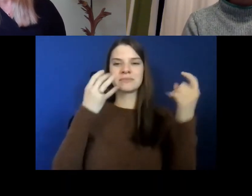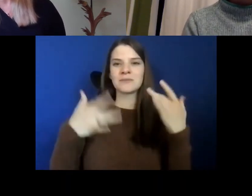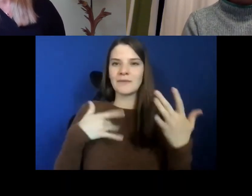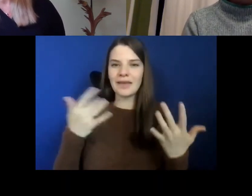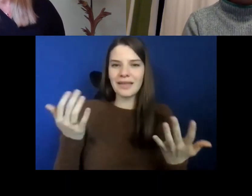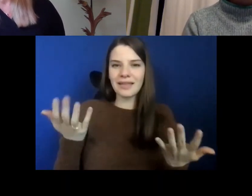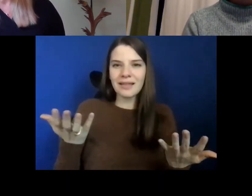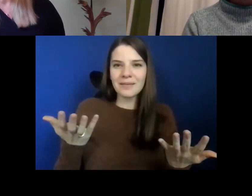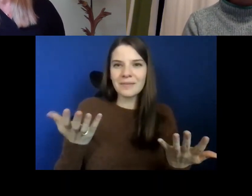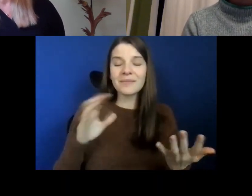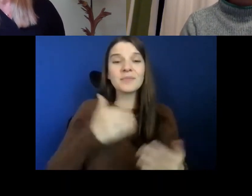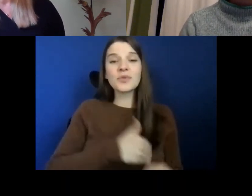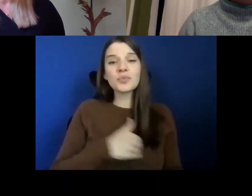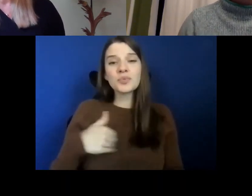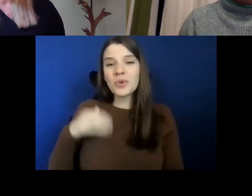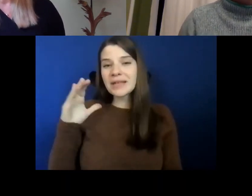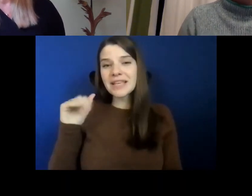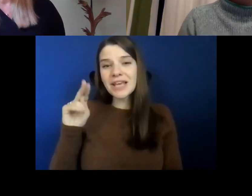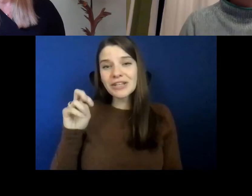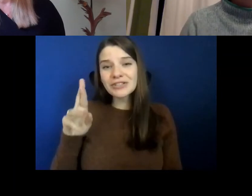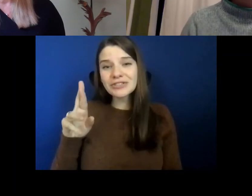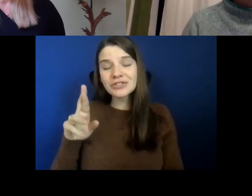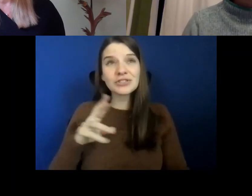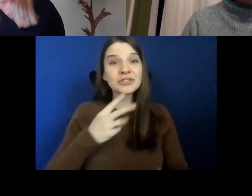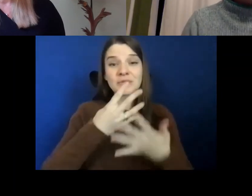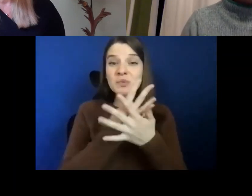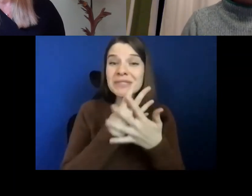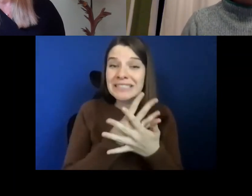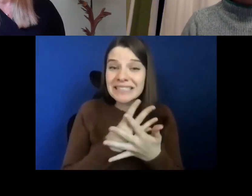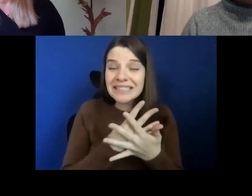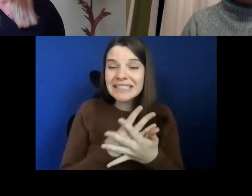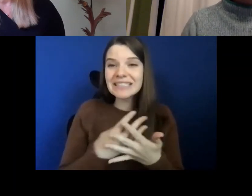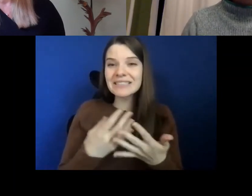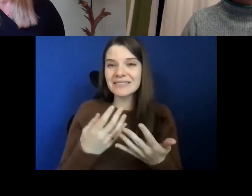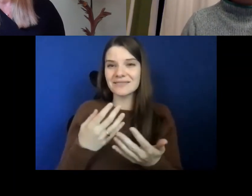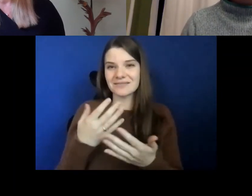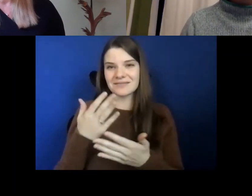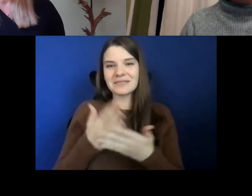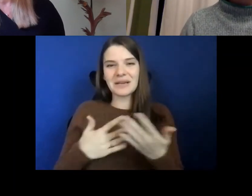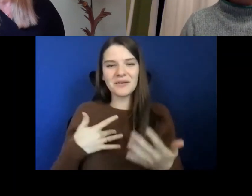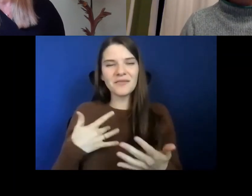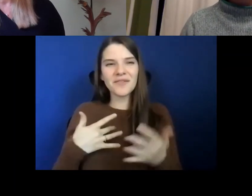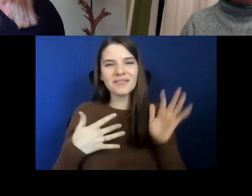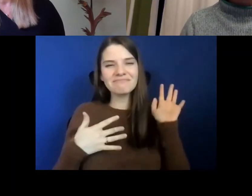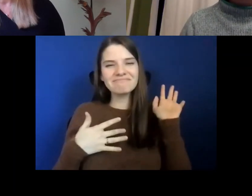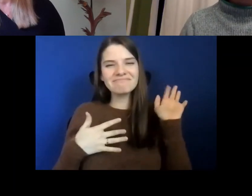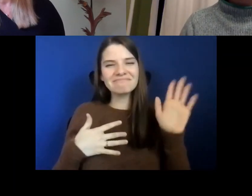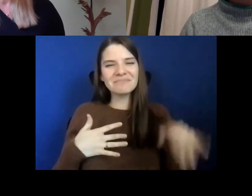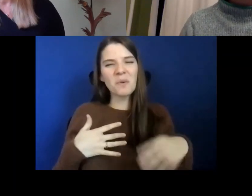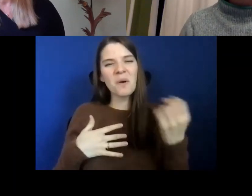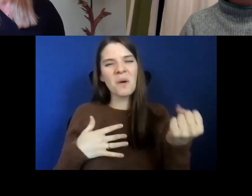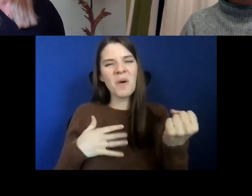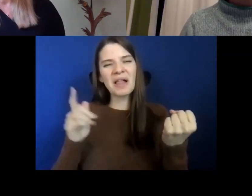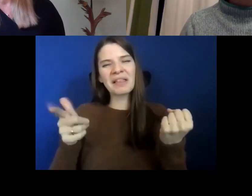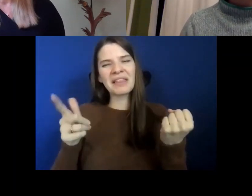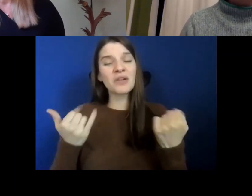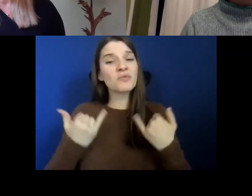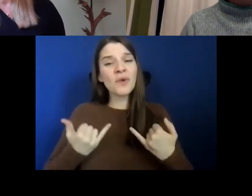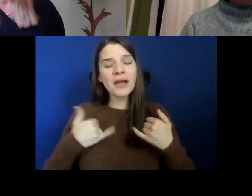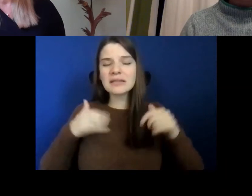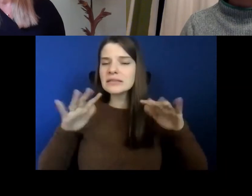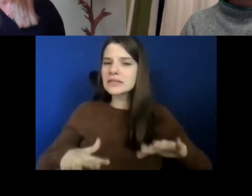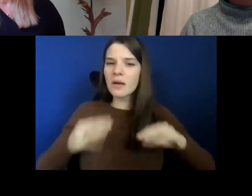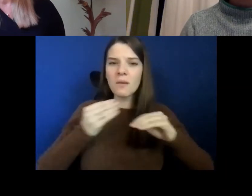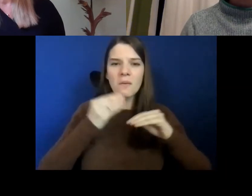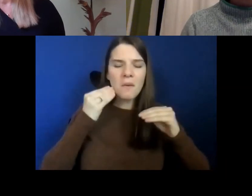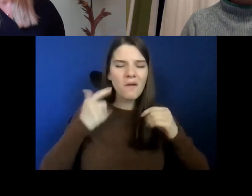like breast cancer, especially with screenings, people may have thought, I can just do that later. Right now, I'm just staying home and I'm